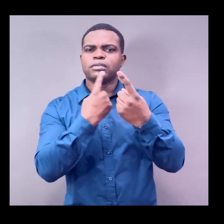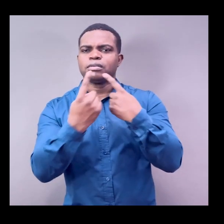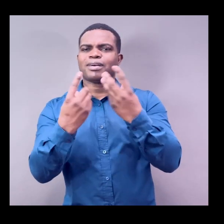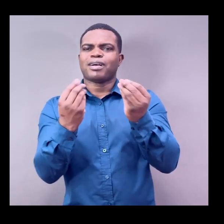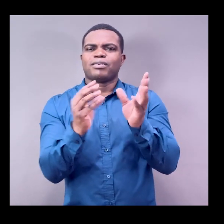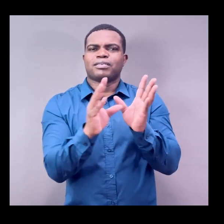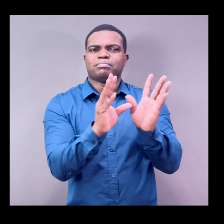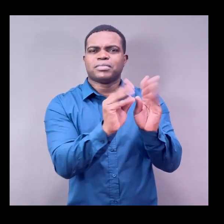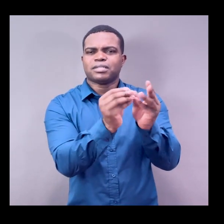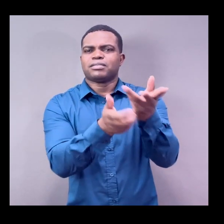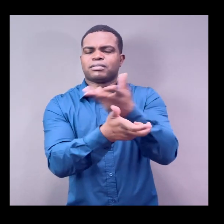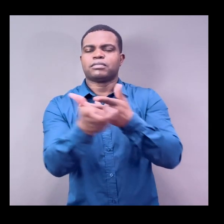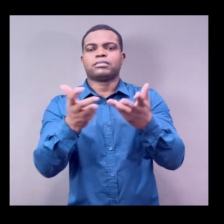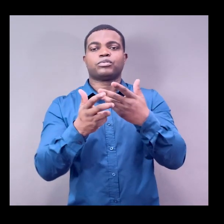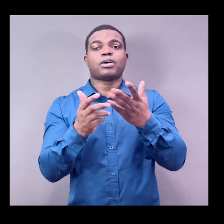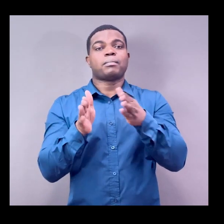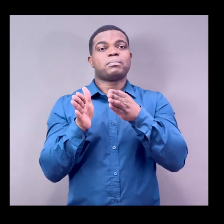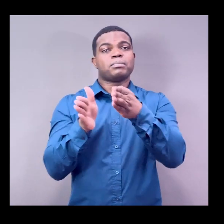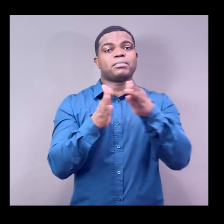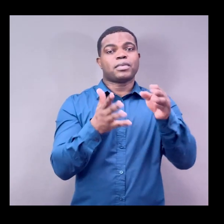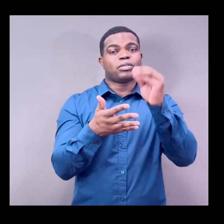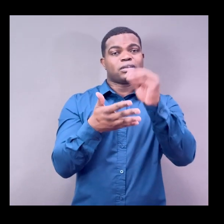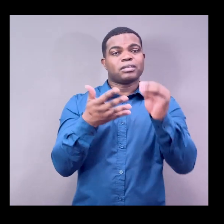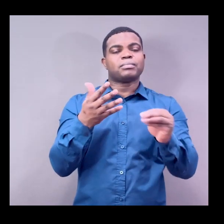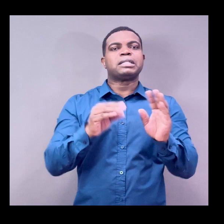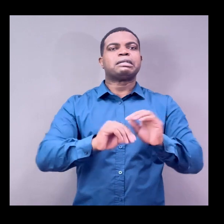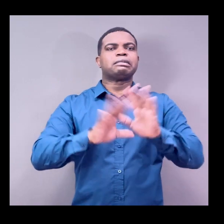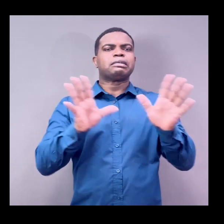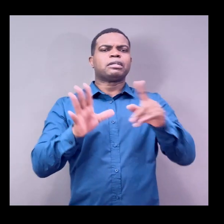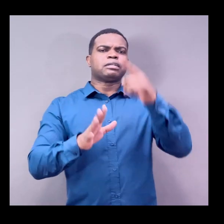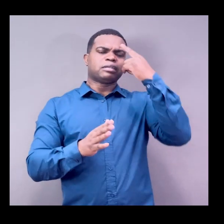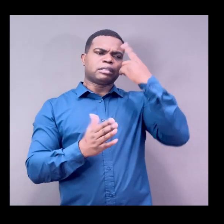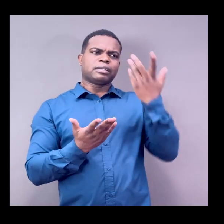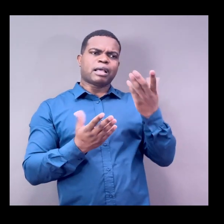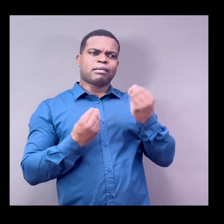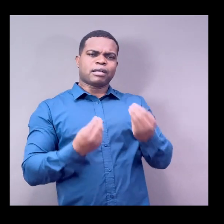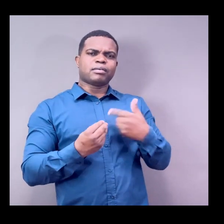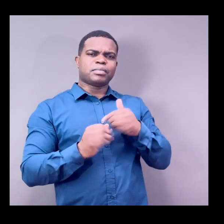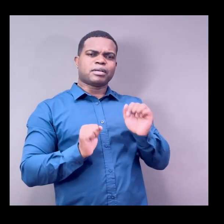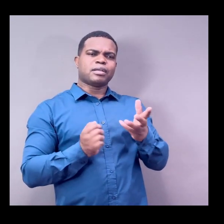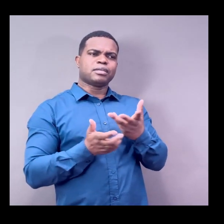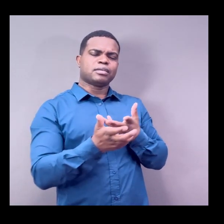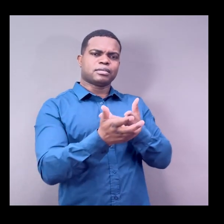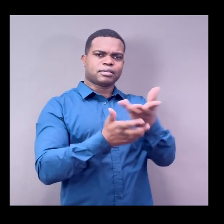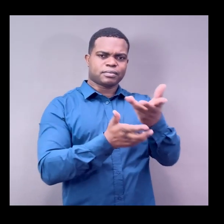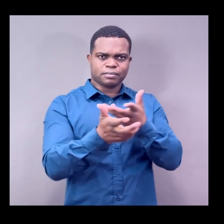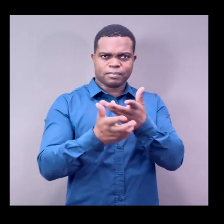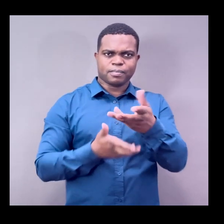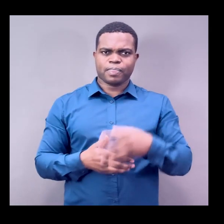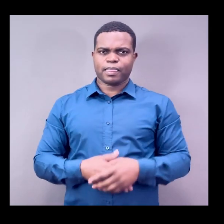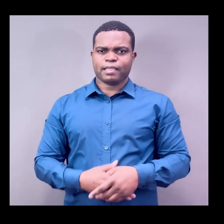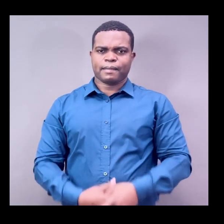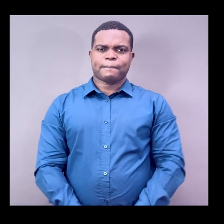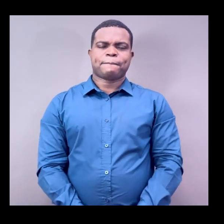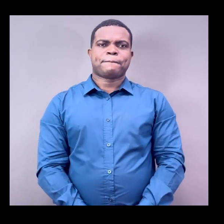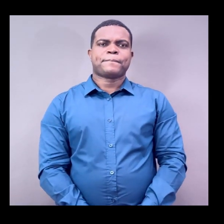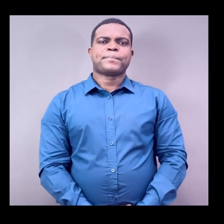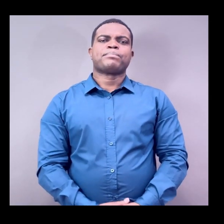to have a method, to have an appropriate engagement method. Okay, you also